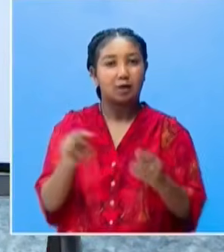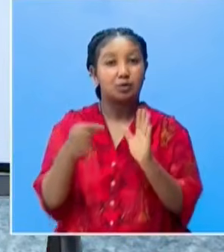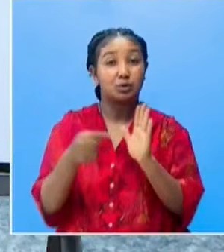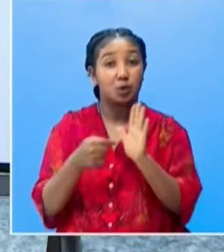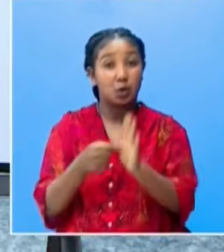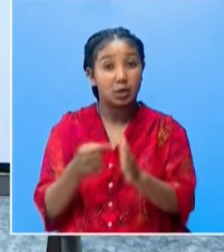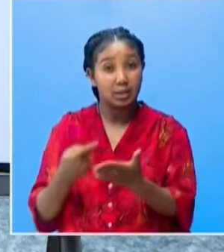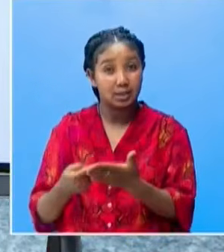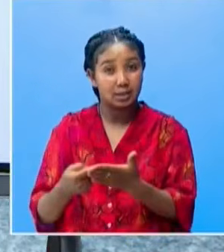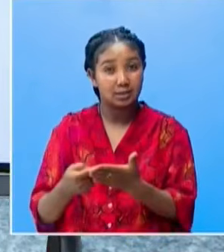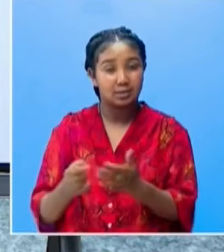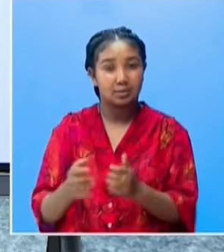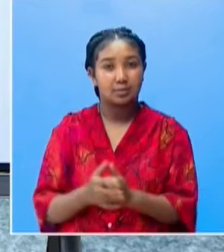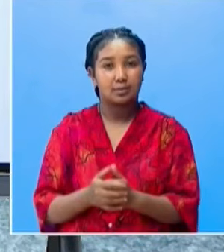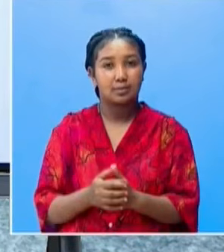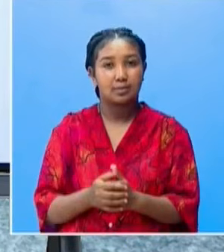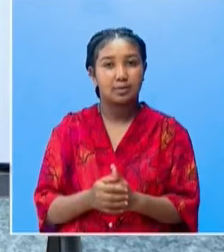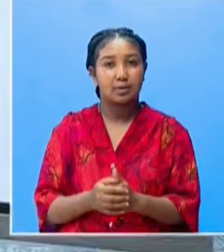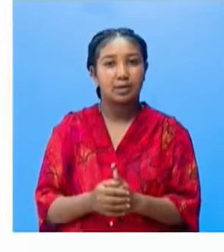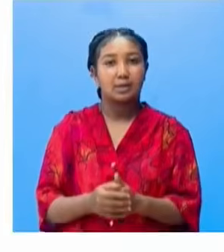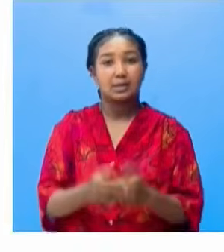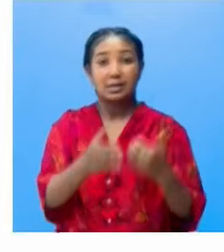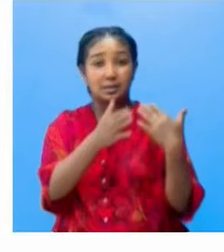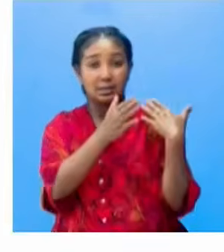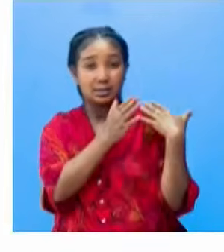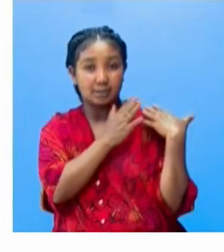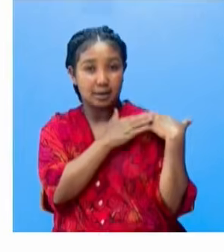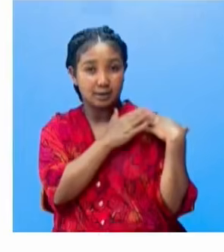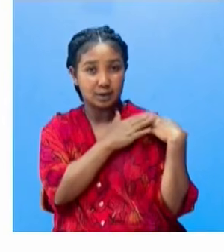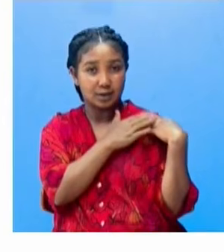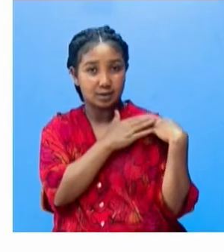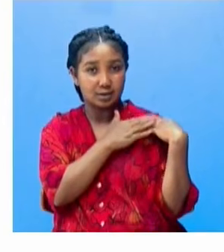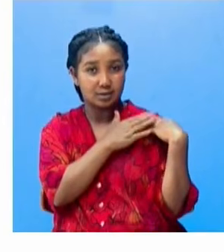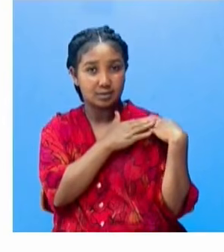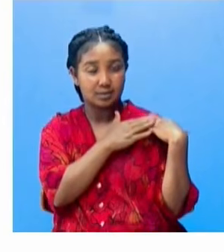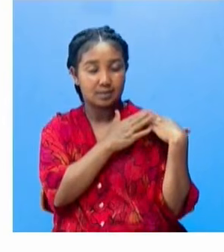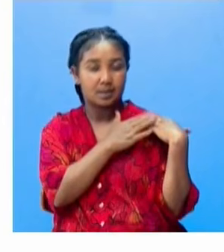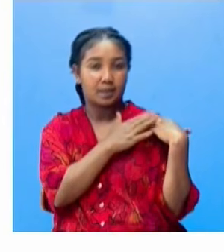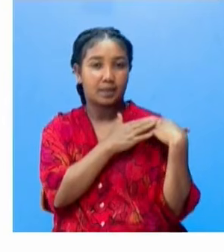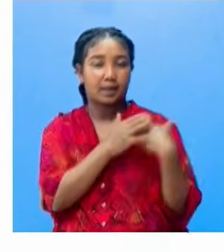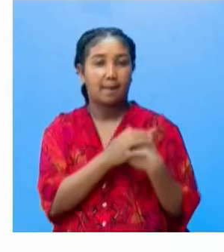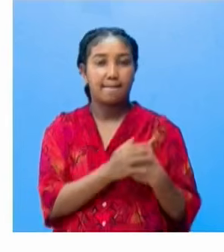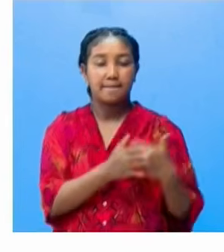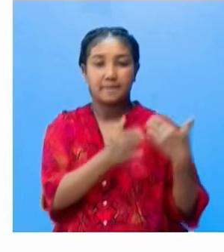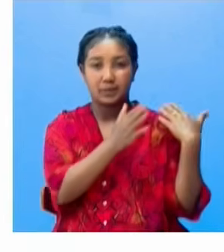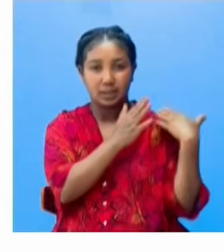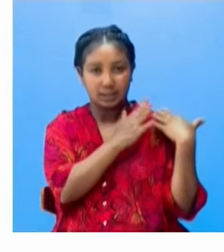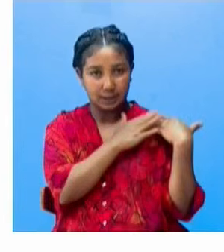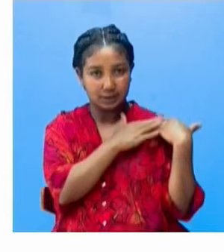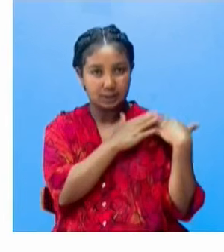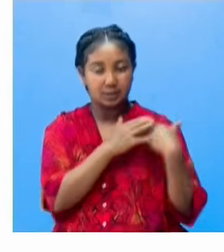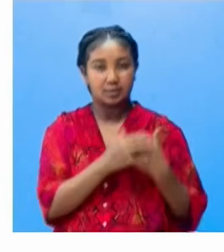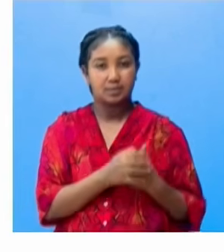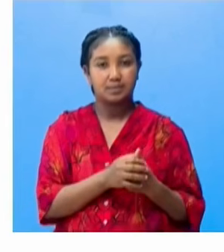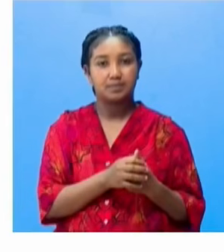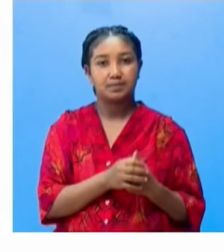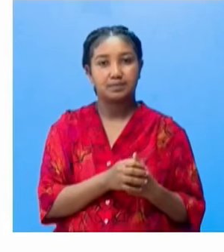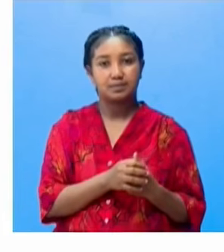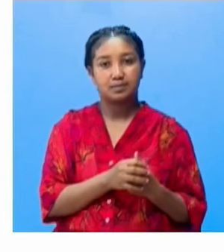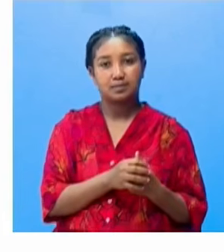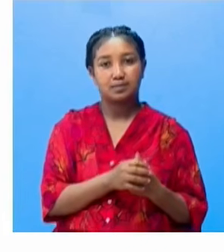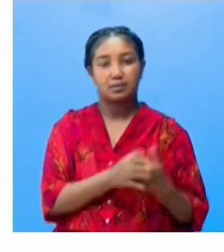you here is the subject, okay? The subject